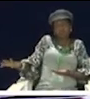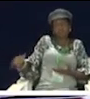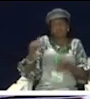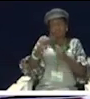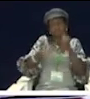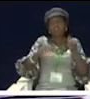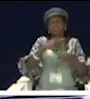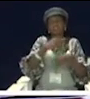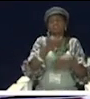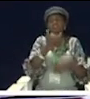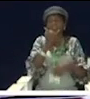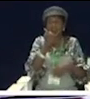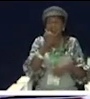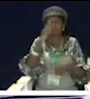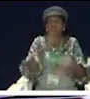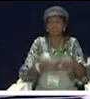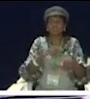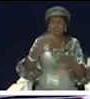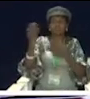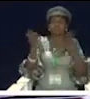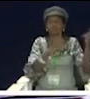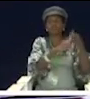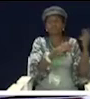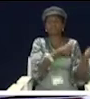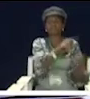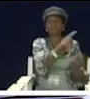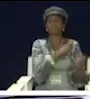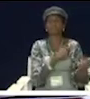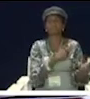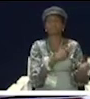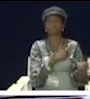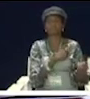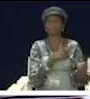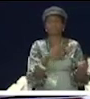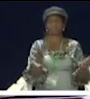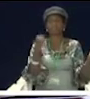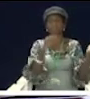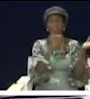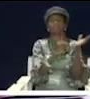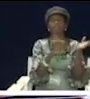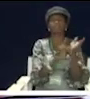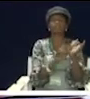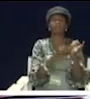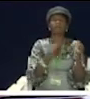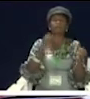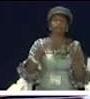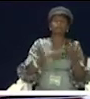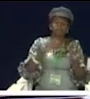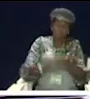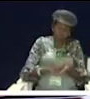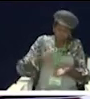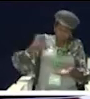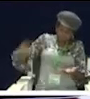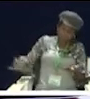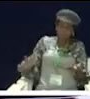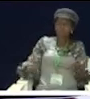went wrong. By the time they took me to the hospital, the doctors had to remove my